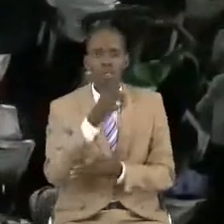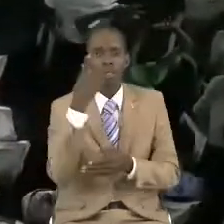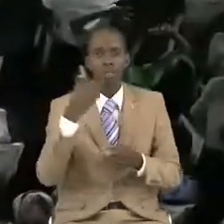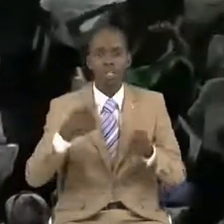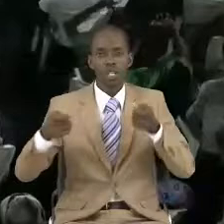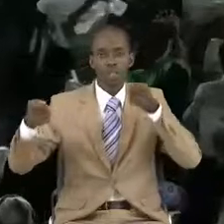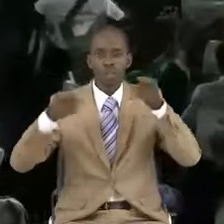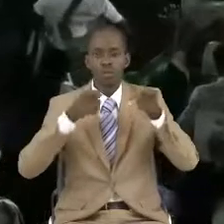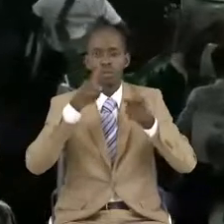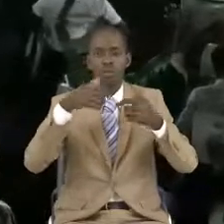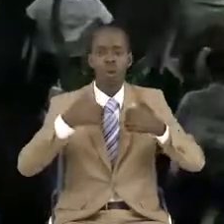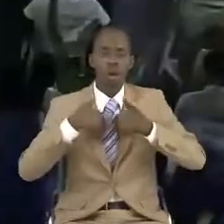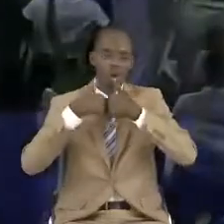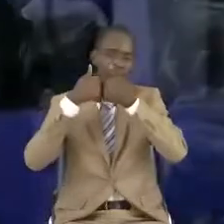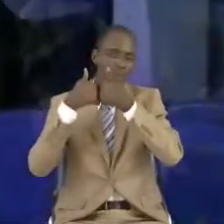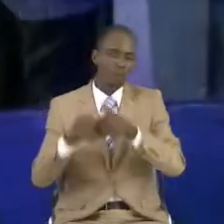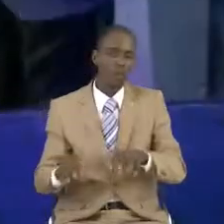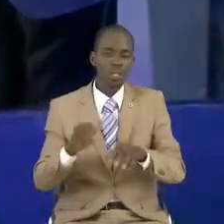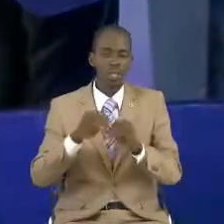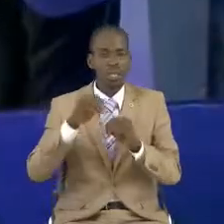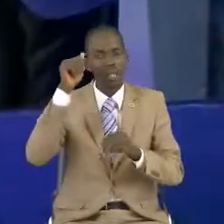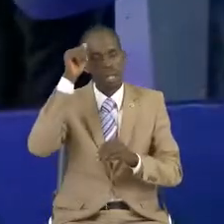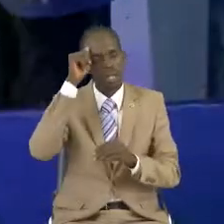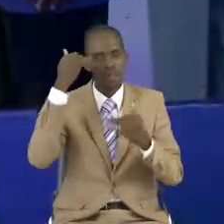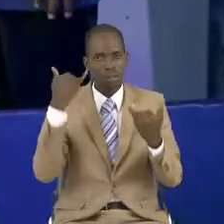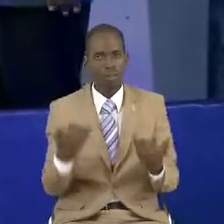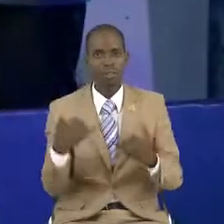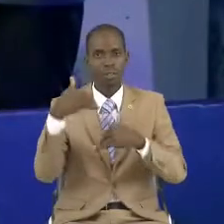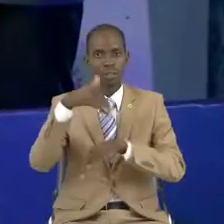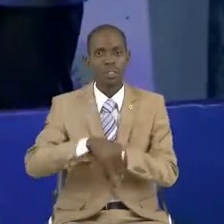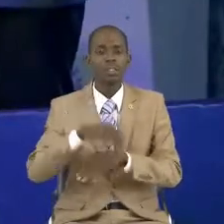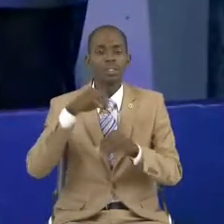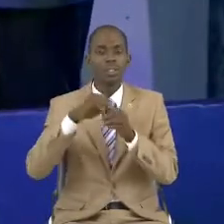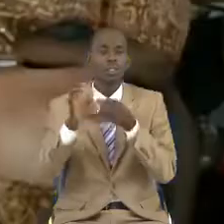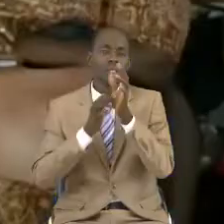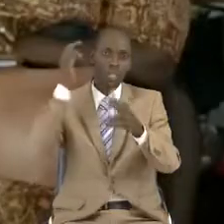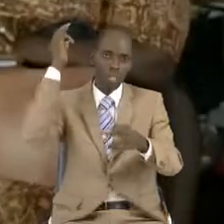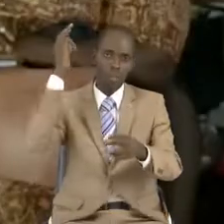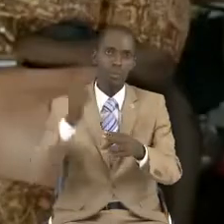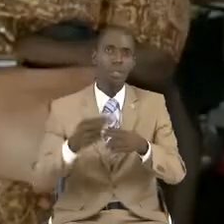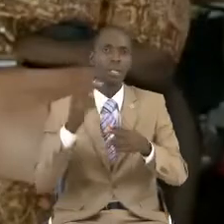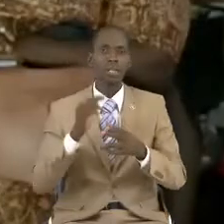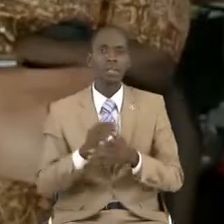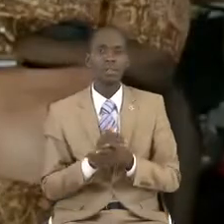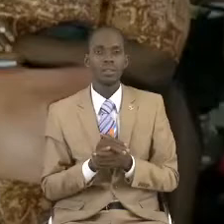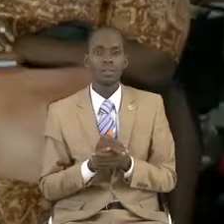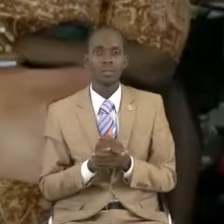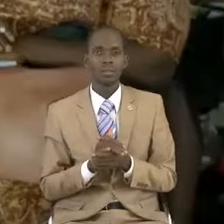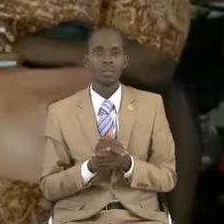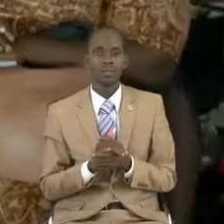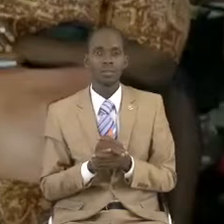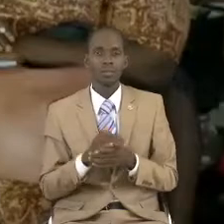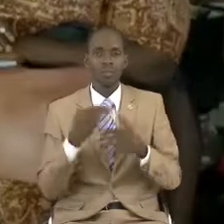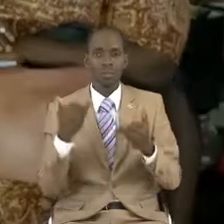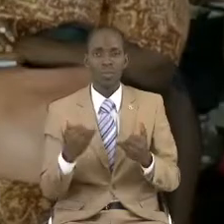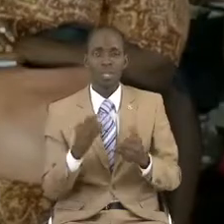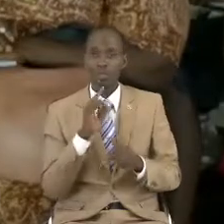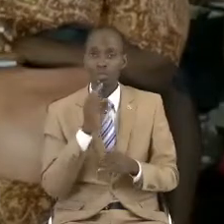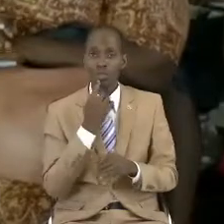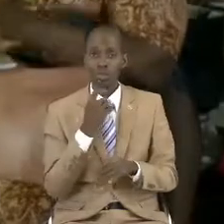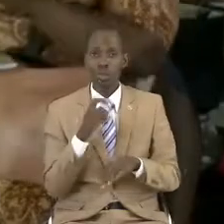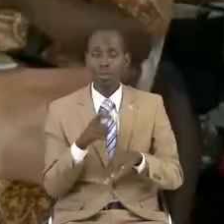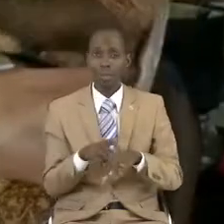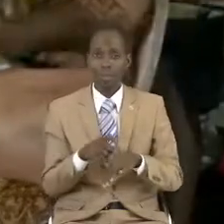lost in adam tonight in jesus name it's about an